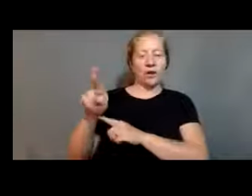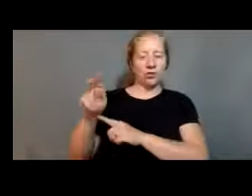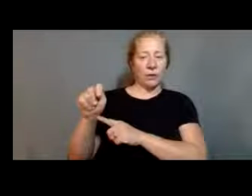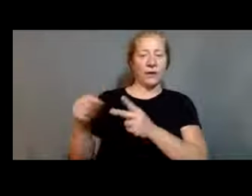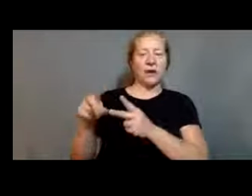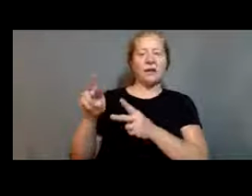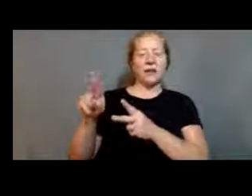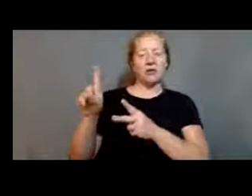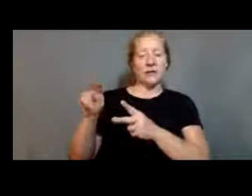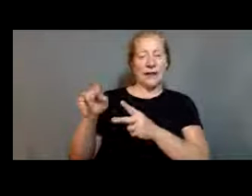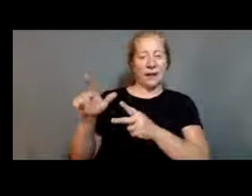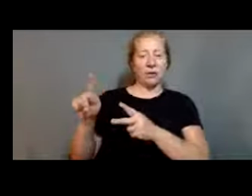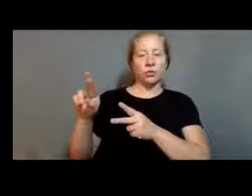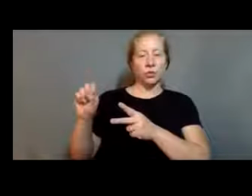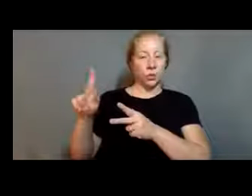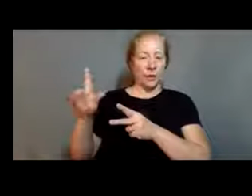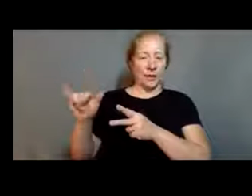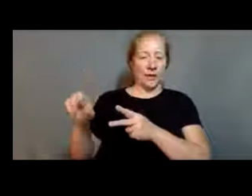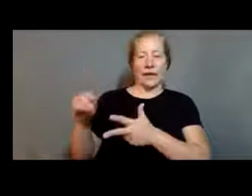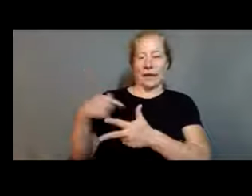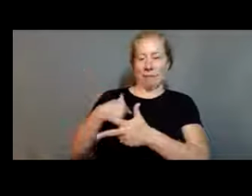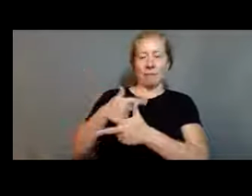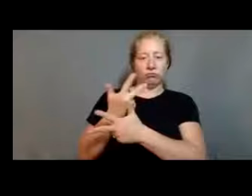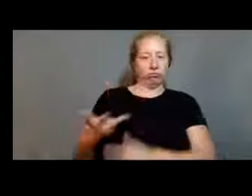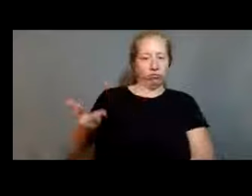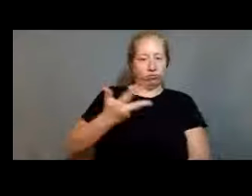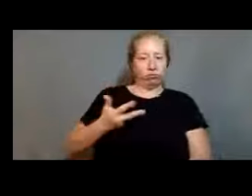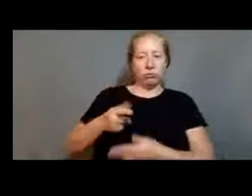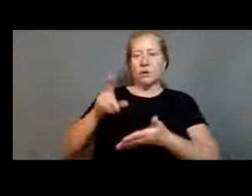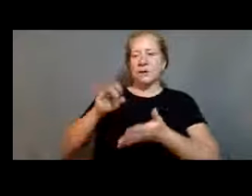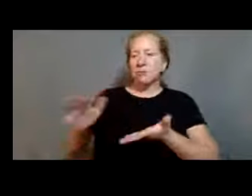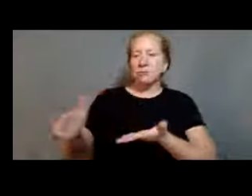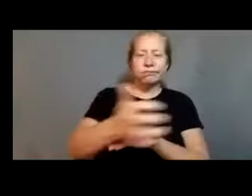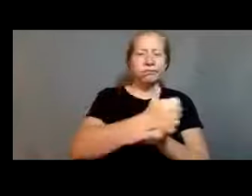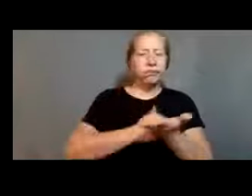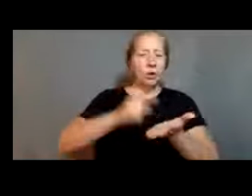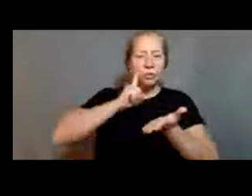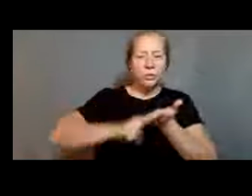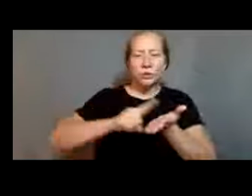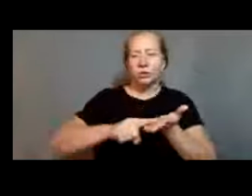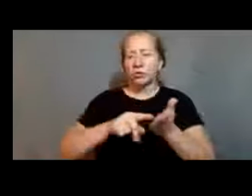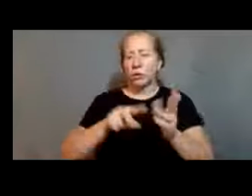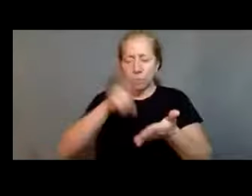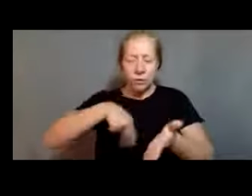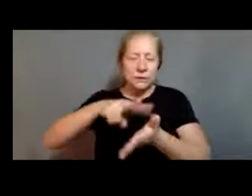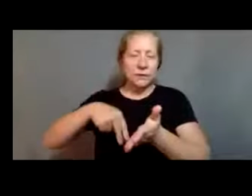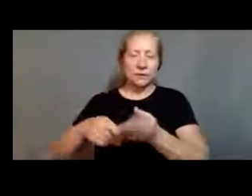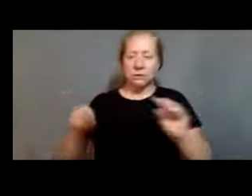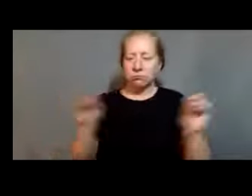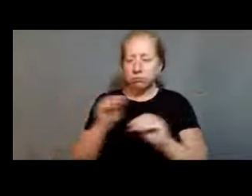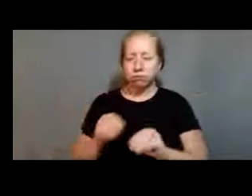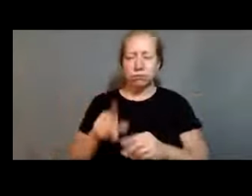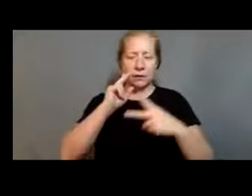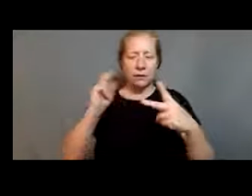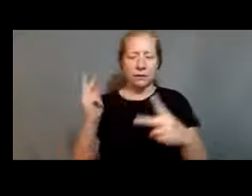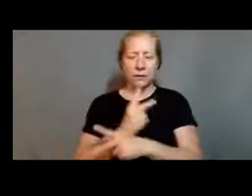Dooley, and we combed through a lot of research to write this policy statement